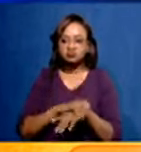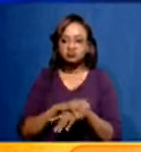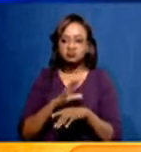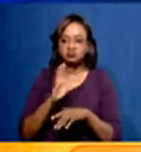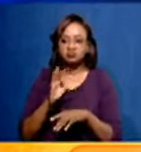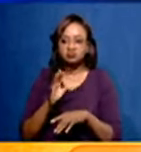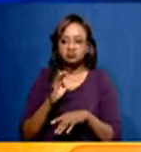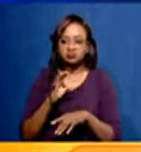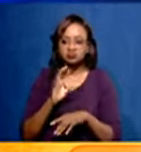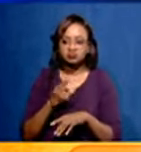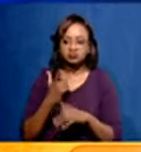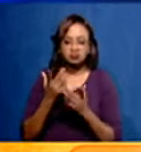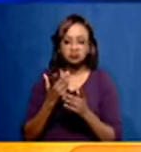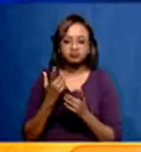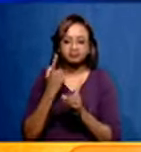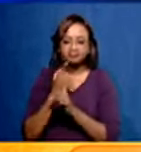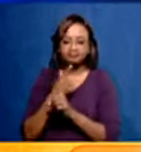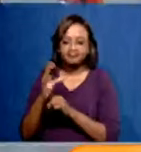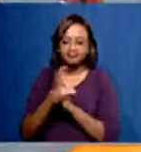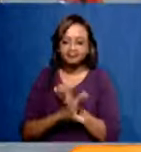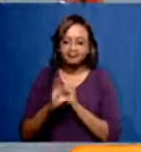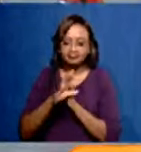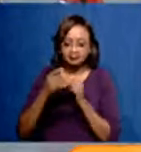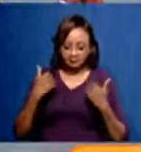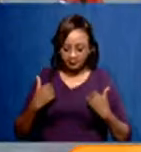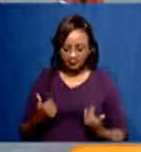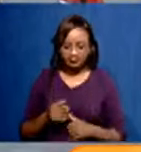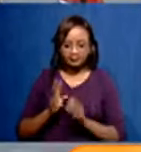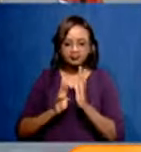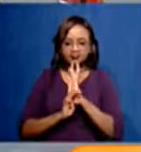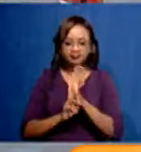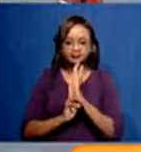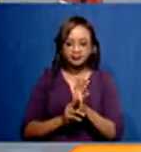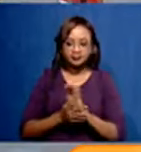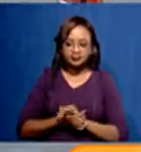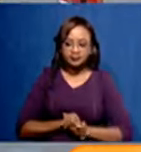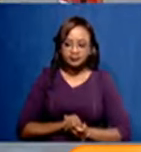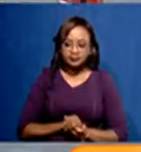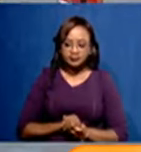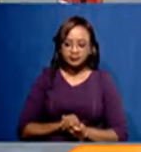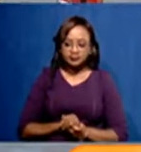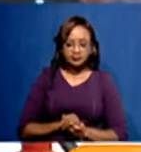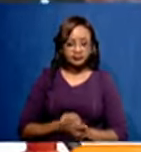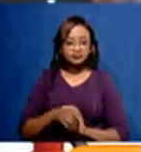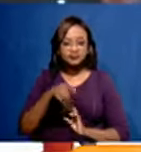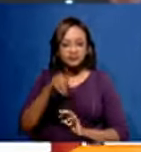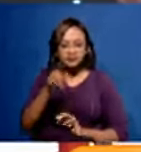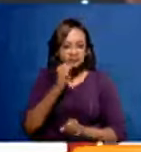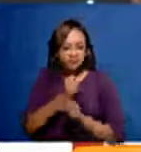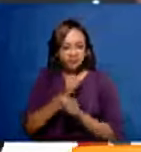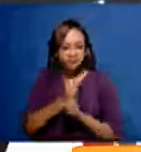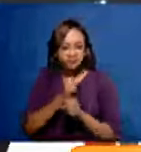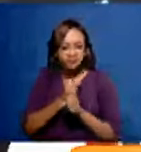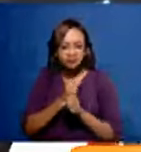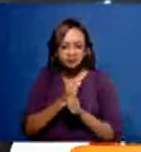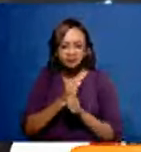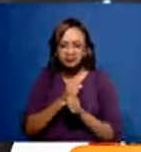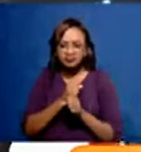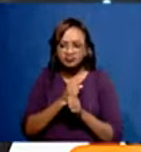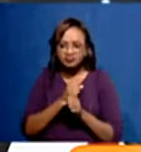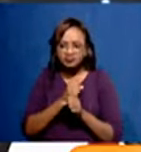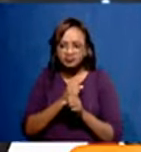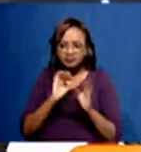else is some of the world which I represent. Tell me something. You have a day job. Yes. You work for the Global Center